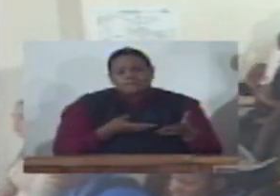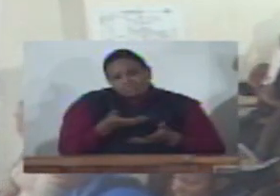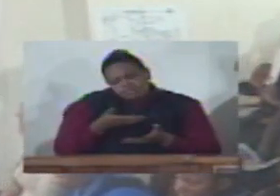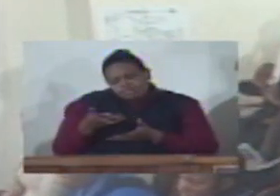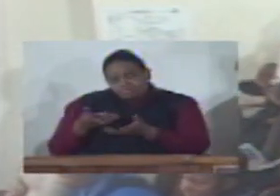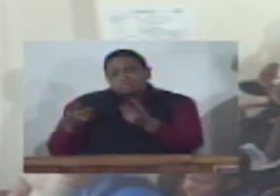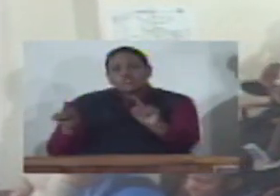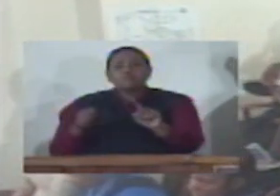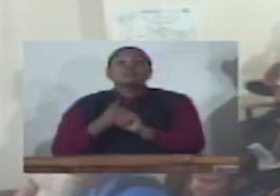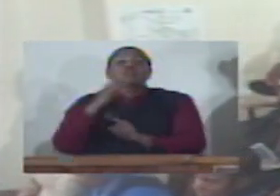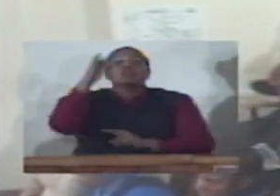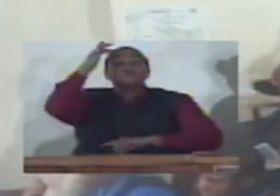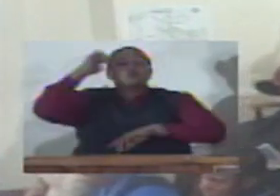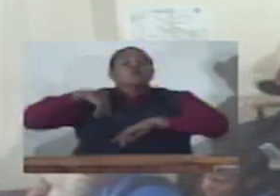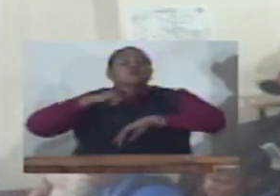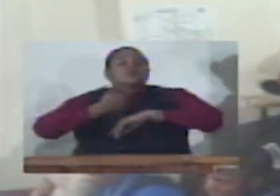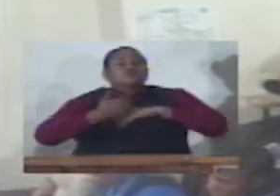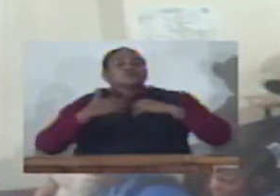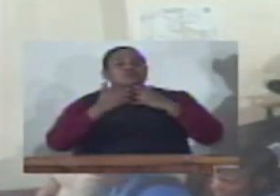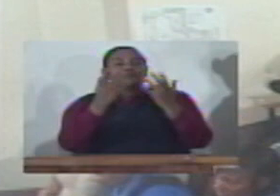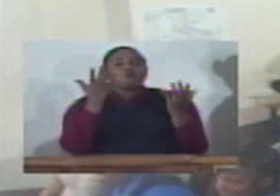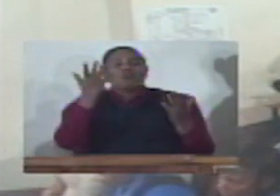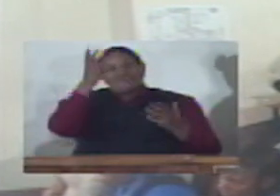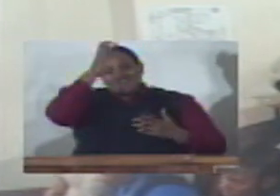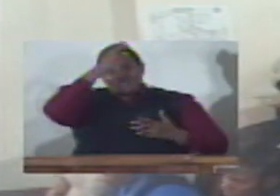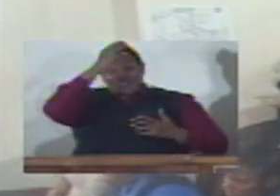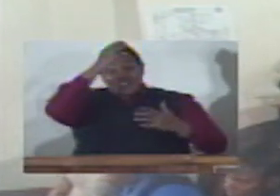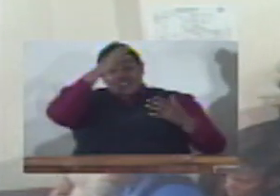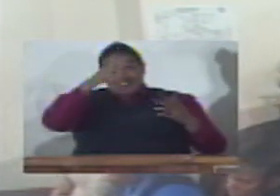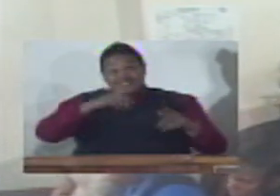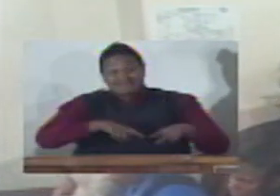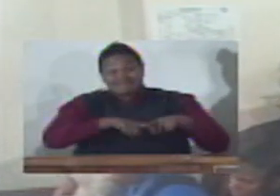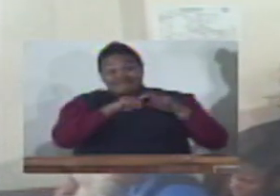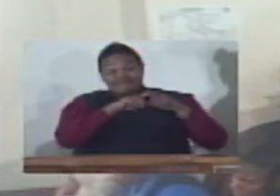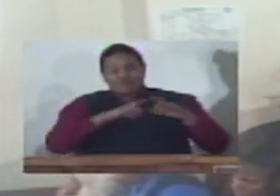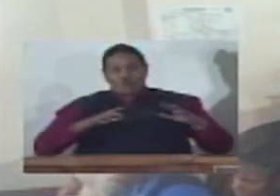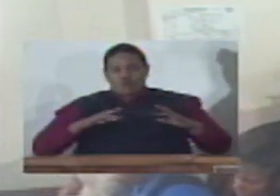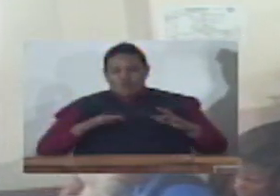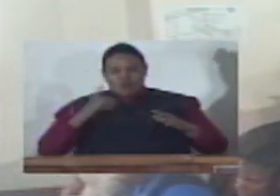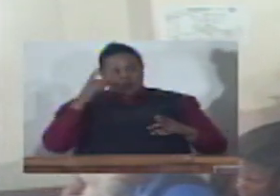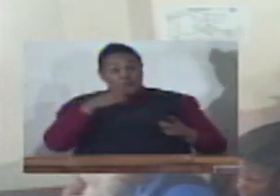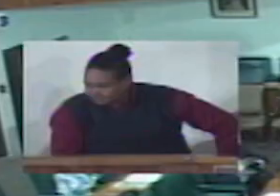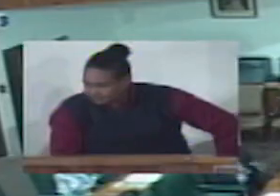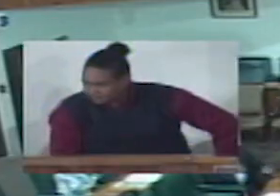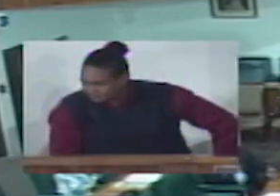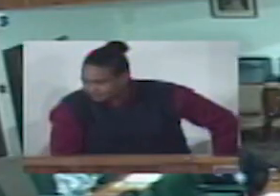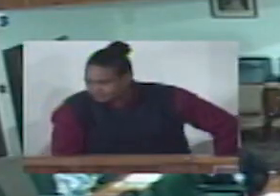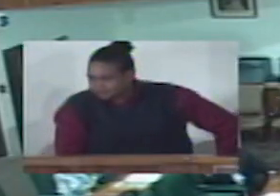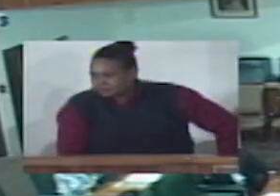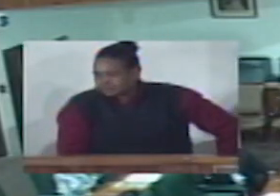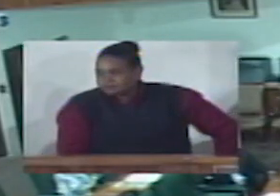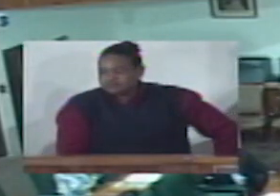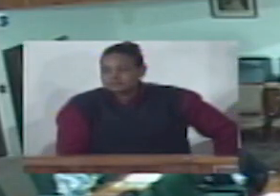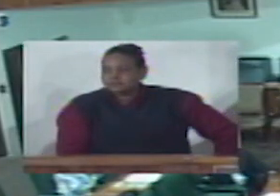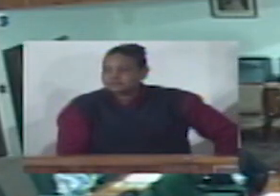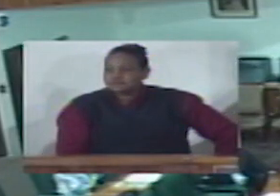also championing the paternity leave policy through the Bureau of Gender Affairs. The